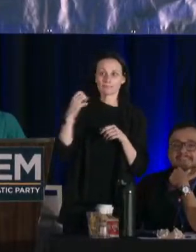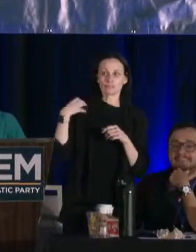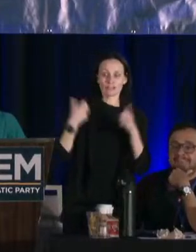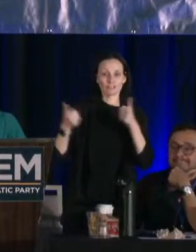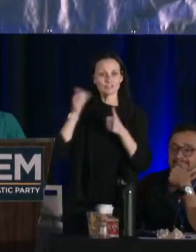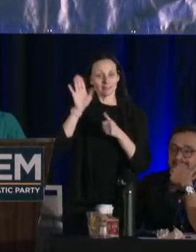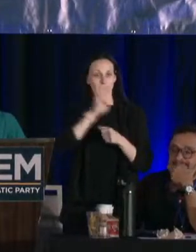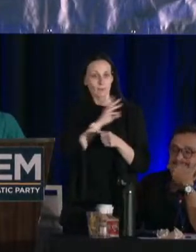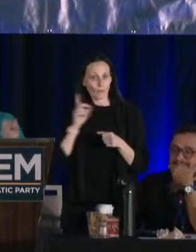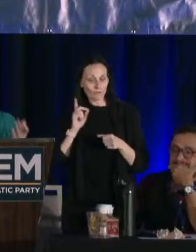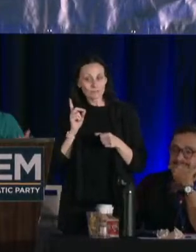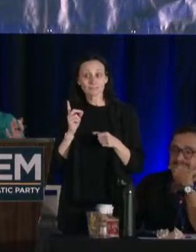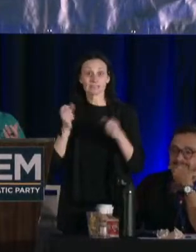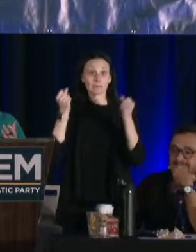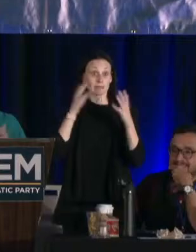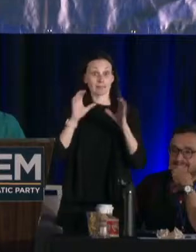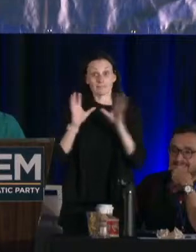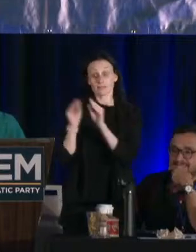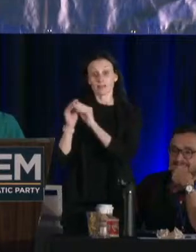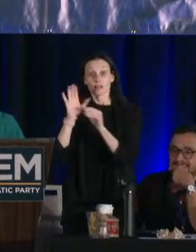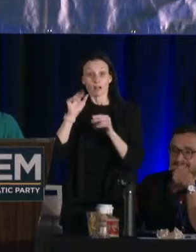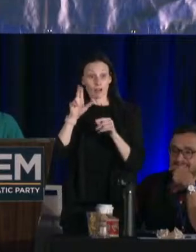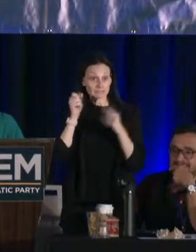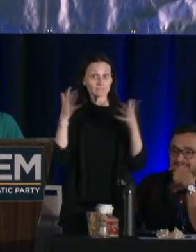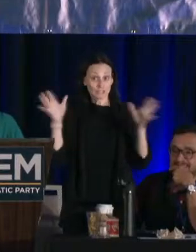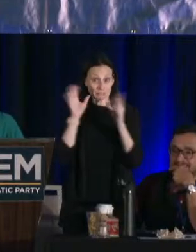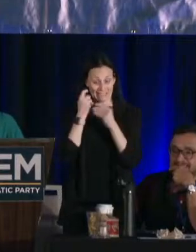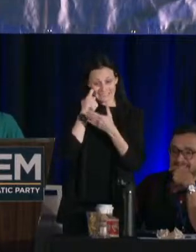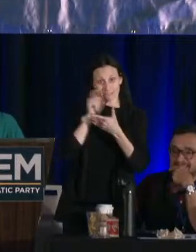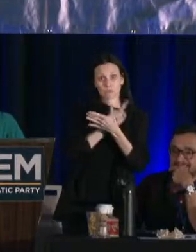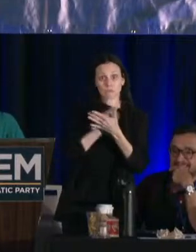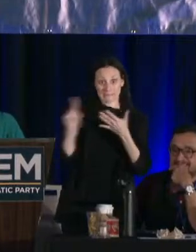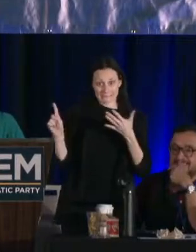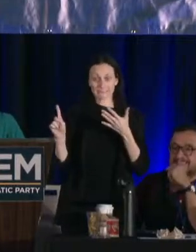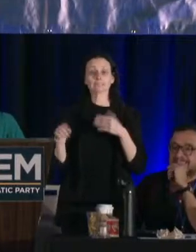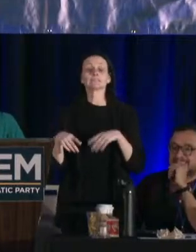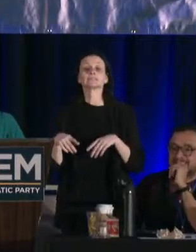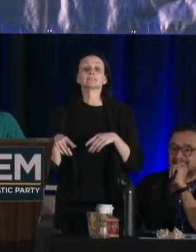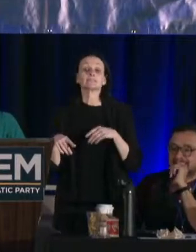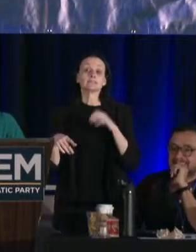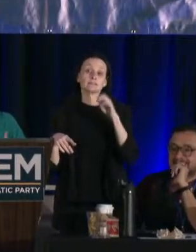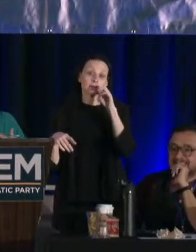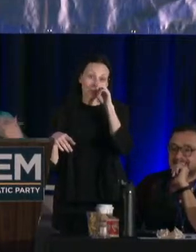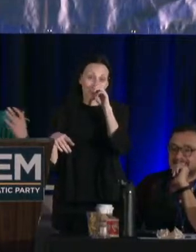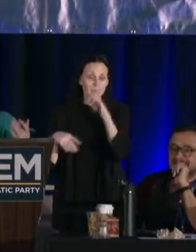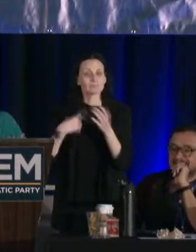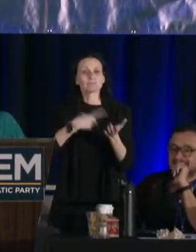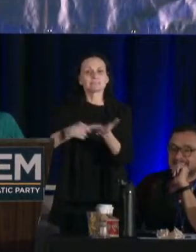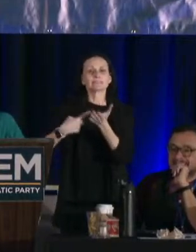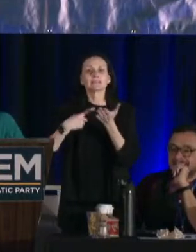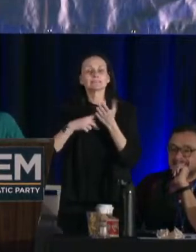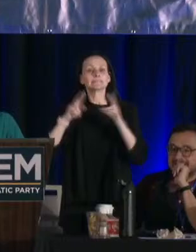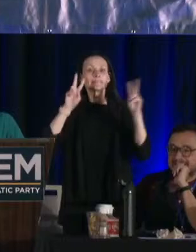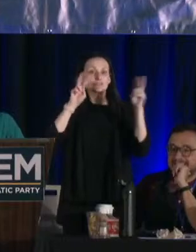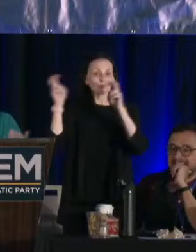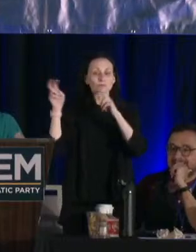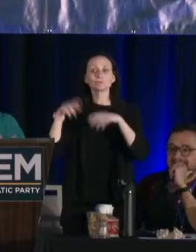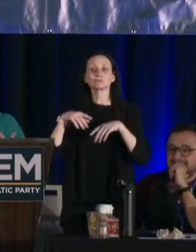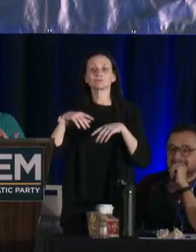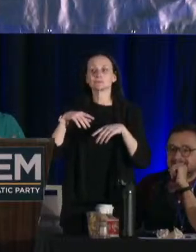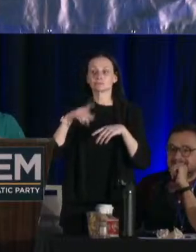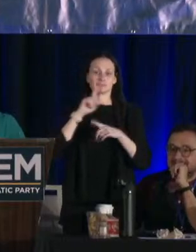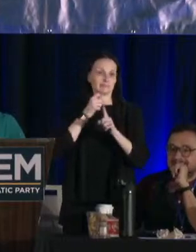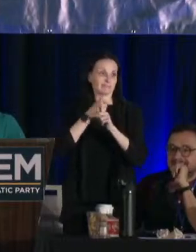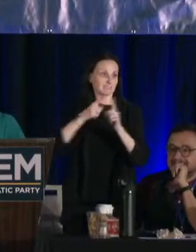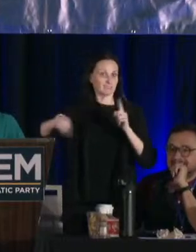their boards. Many of the caucuses have met over this last week and discussing the many issues that impact us